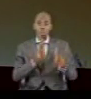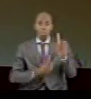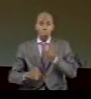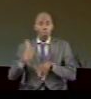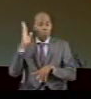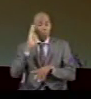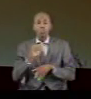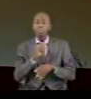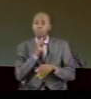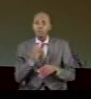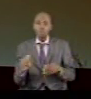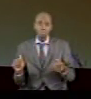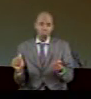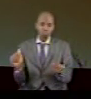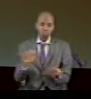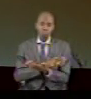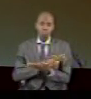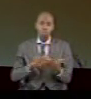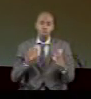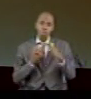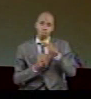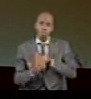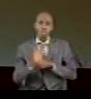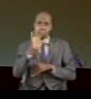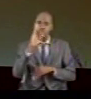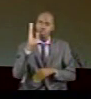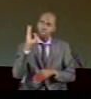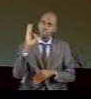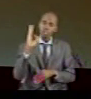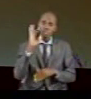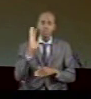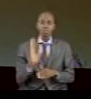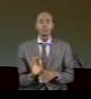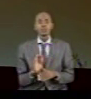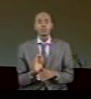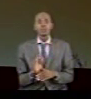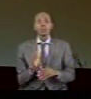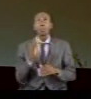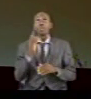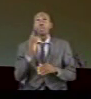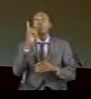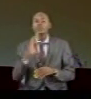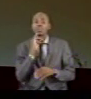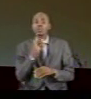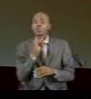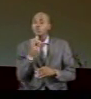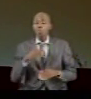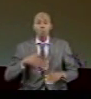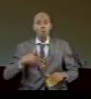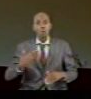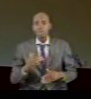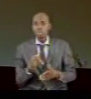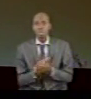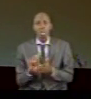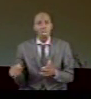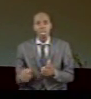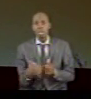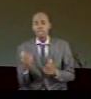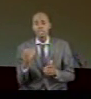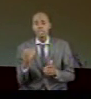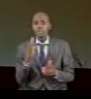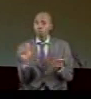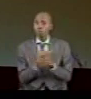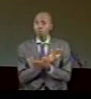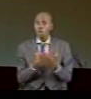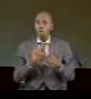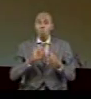your teaching and under your preaching. God is not willing that any should perish, but that all